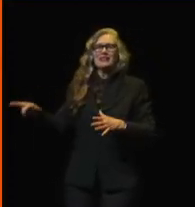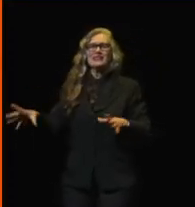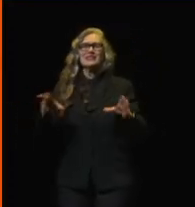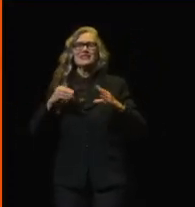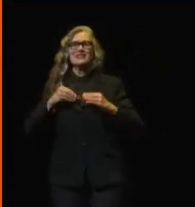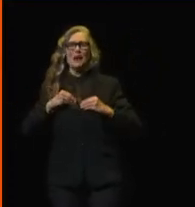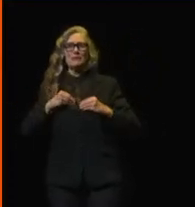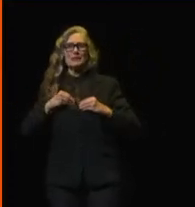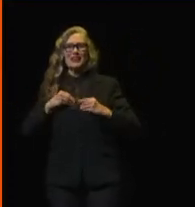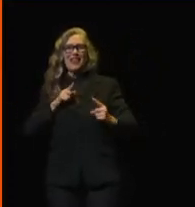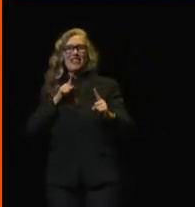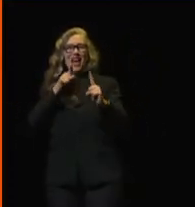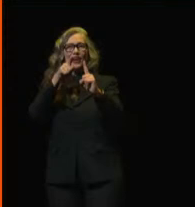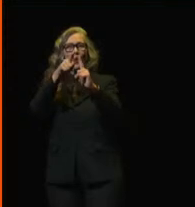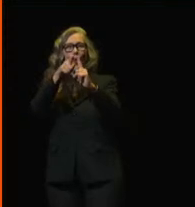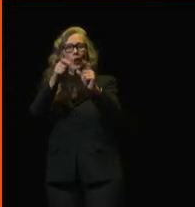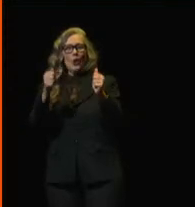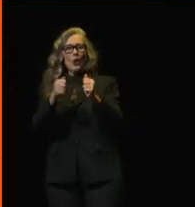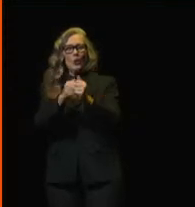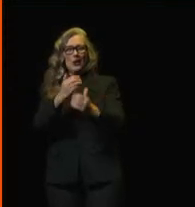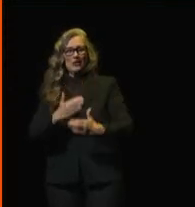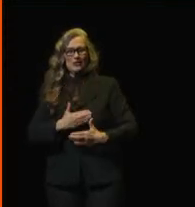the remarkably fertile Liz Jaff,